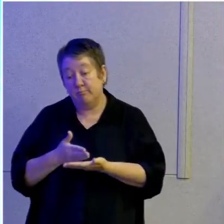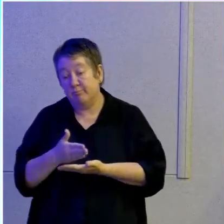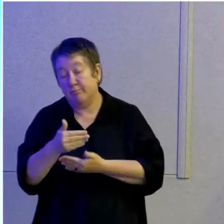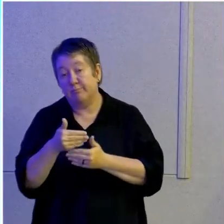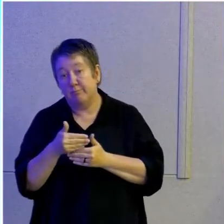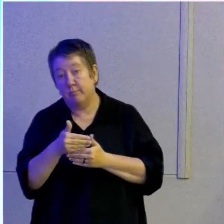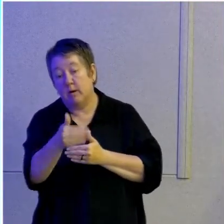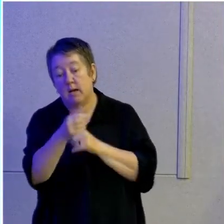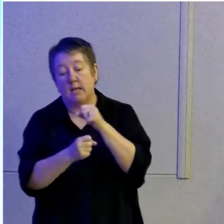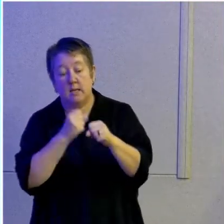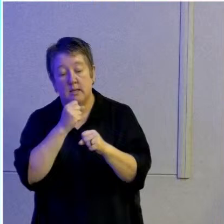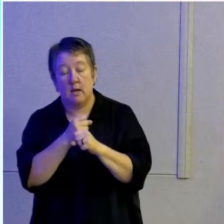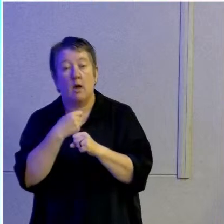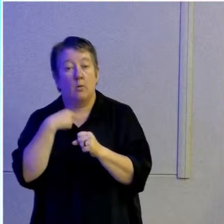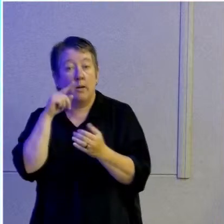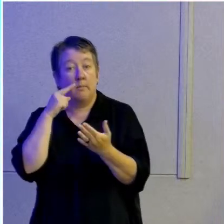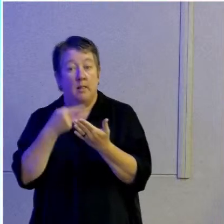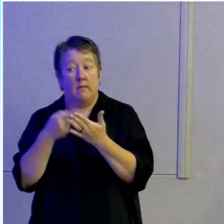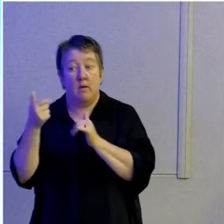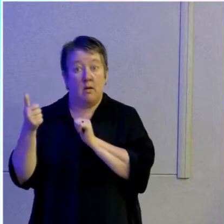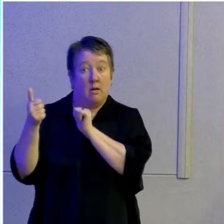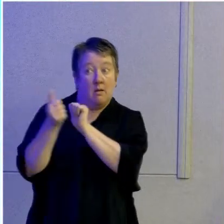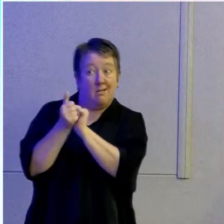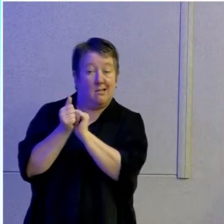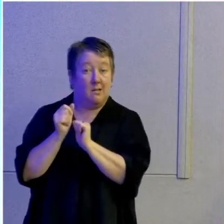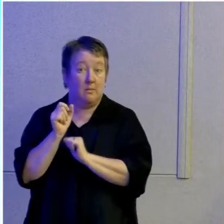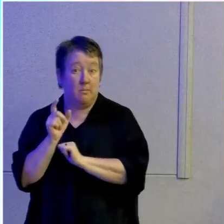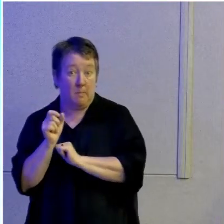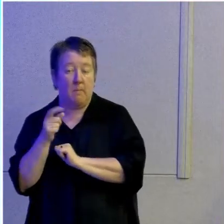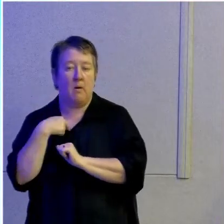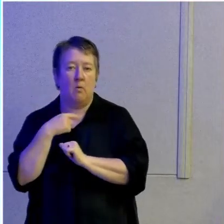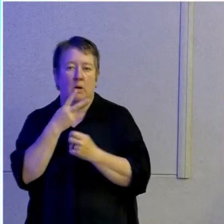this collaboration, there's so much that we are going to be seeing